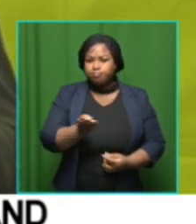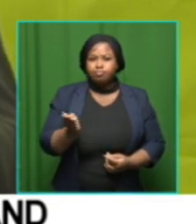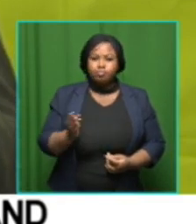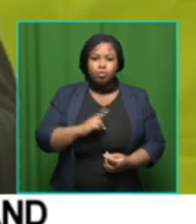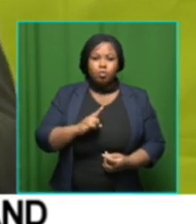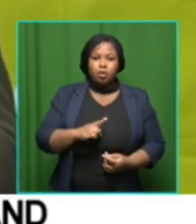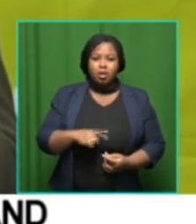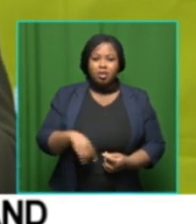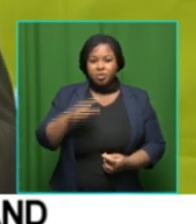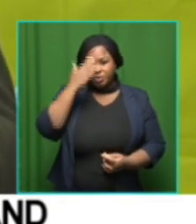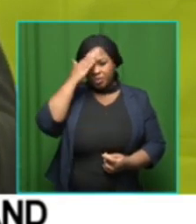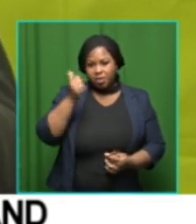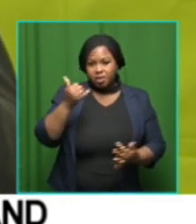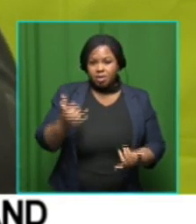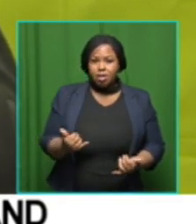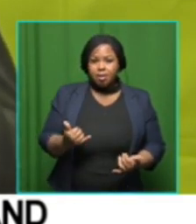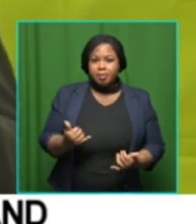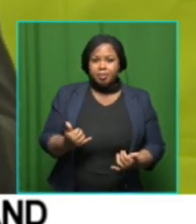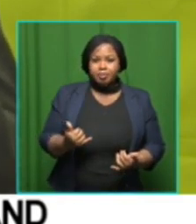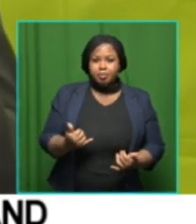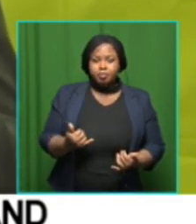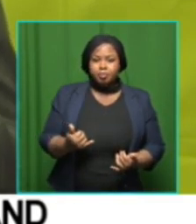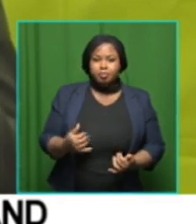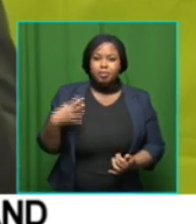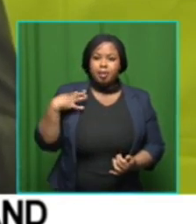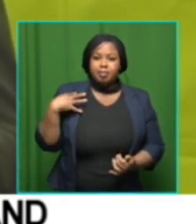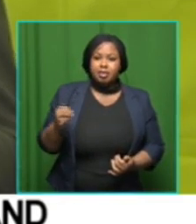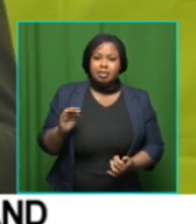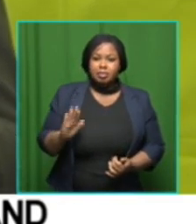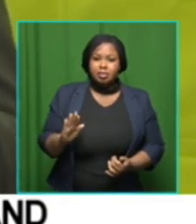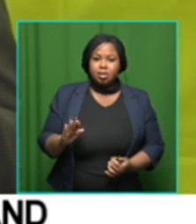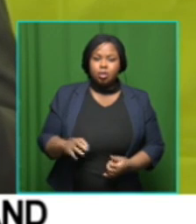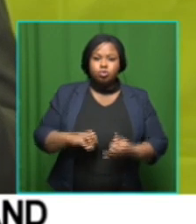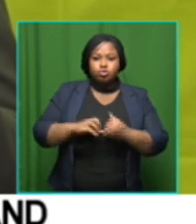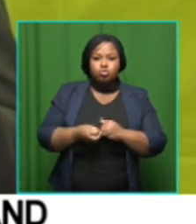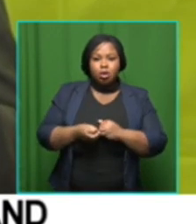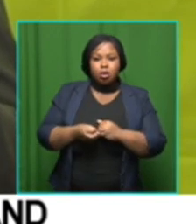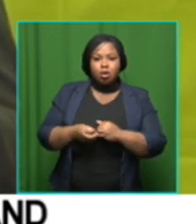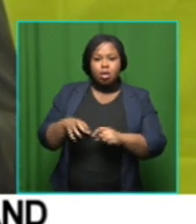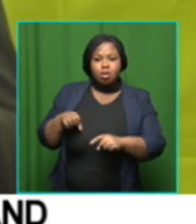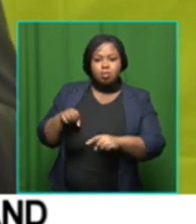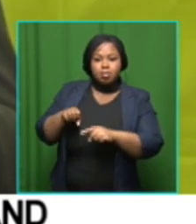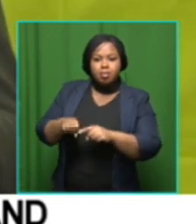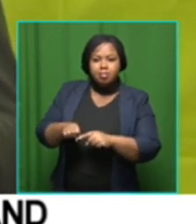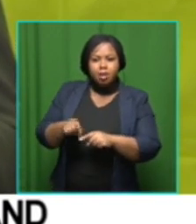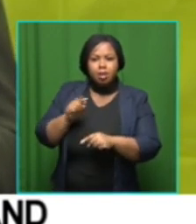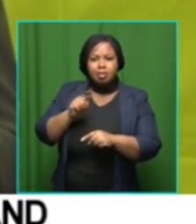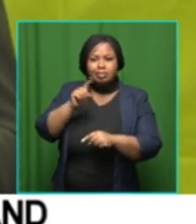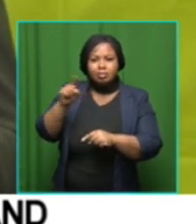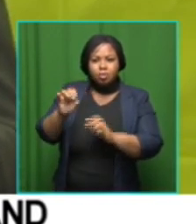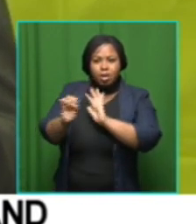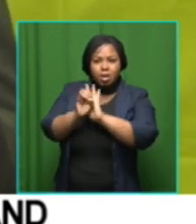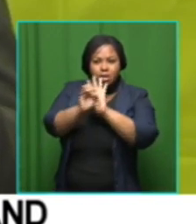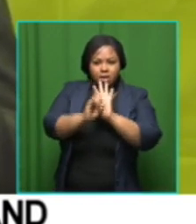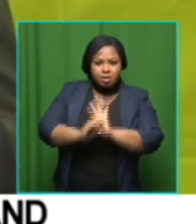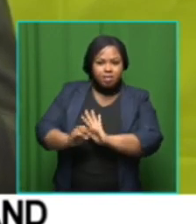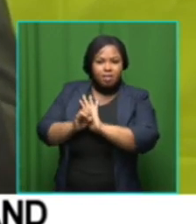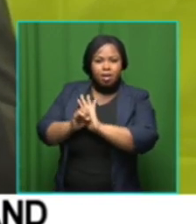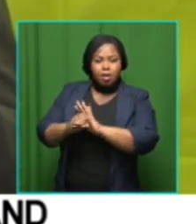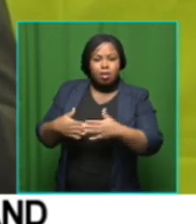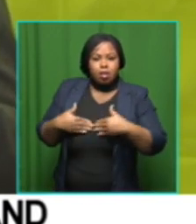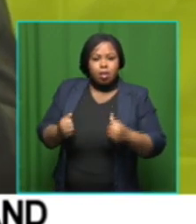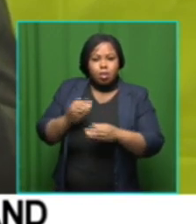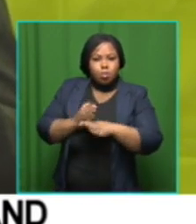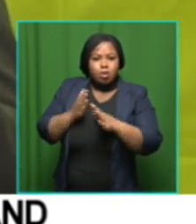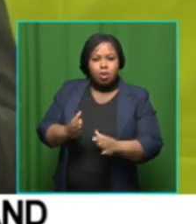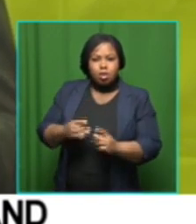even the minister and the ministry, the issue of tracing and tracking health workers who are positive, it becomes